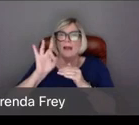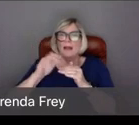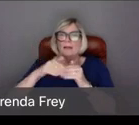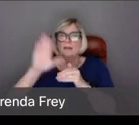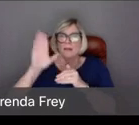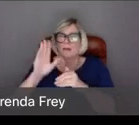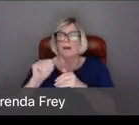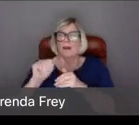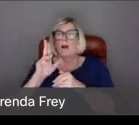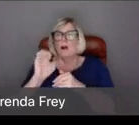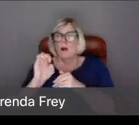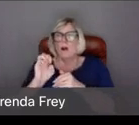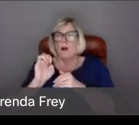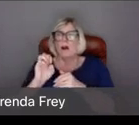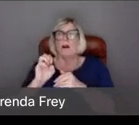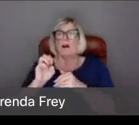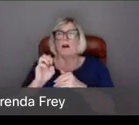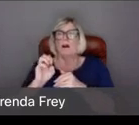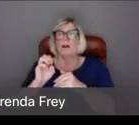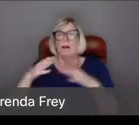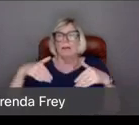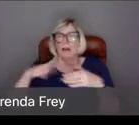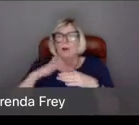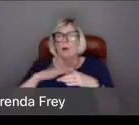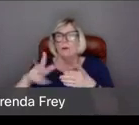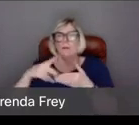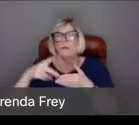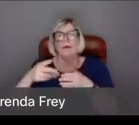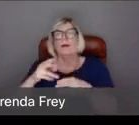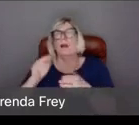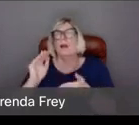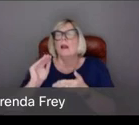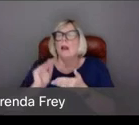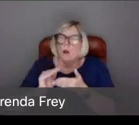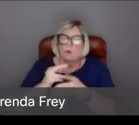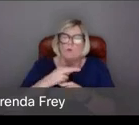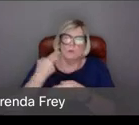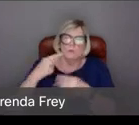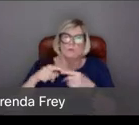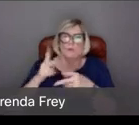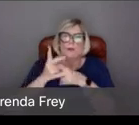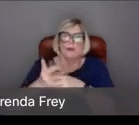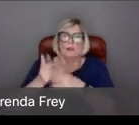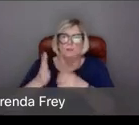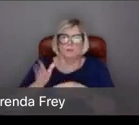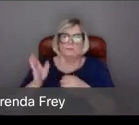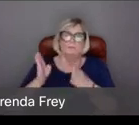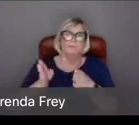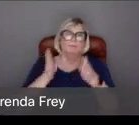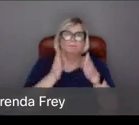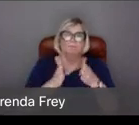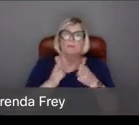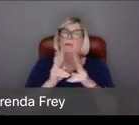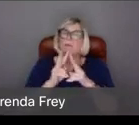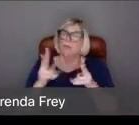delinquent on payments. So again, very, very low risk to the lenders there. The next category is